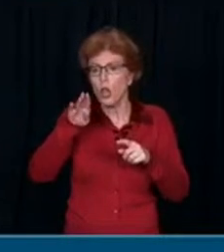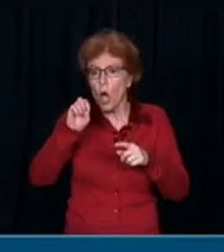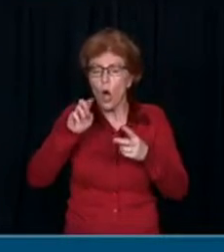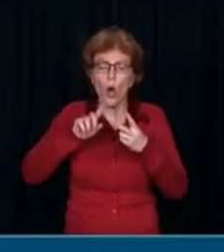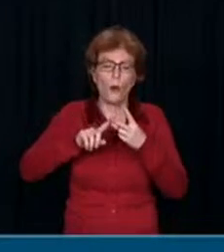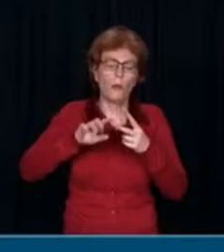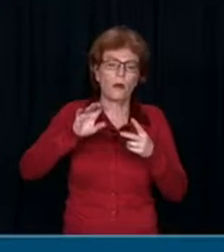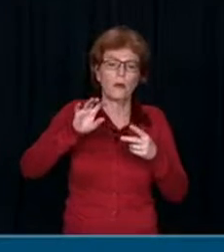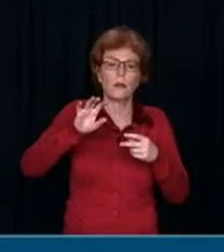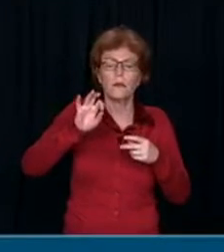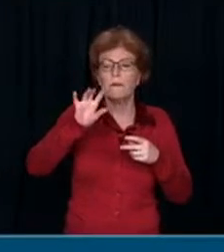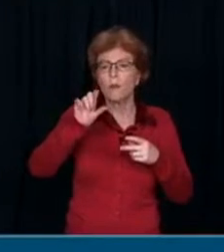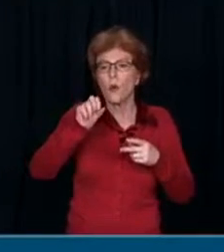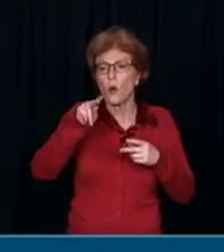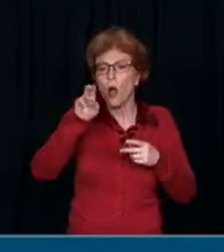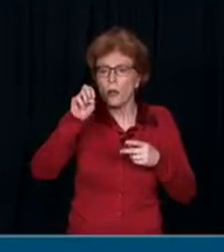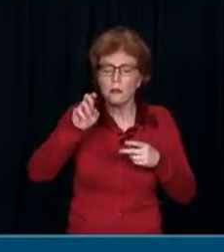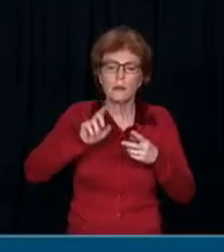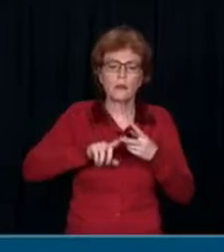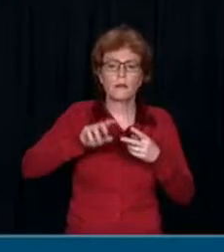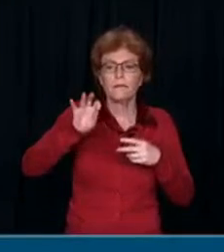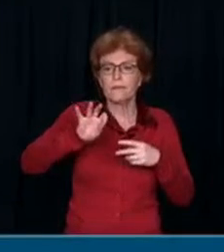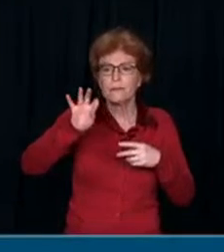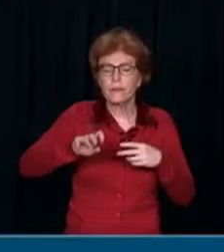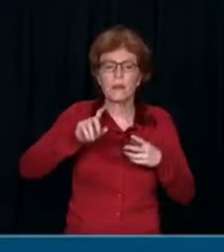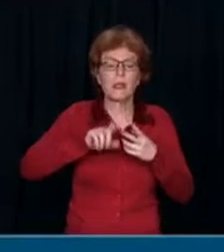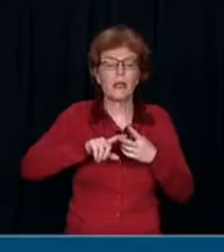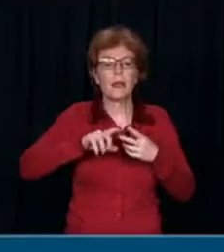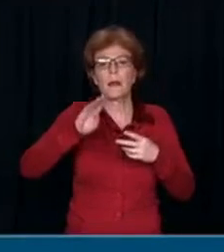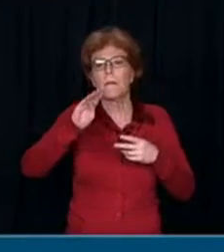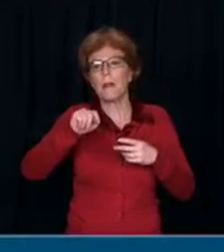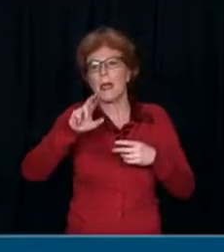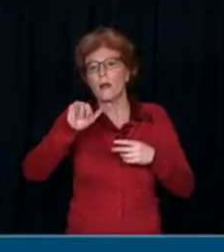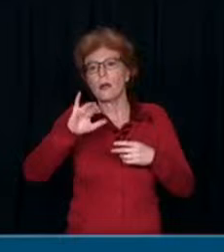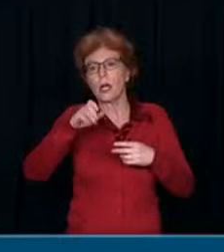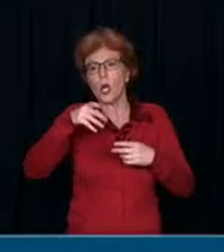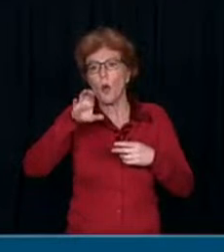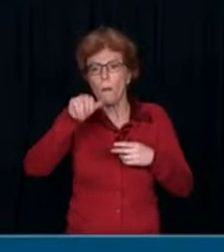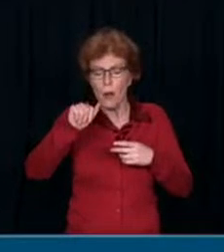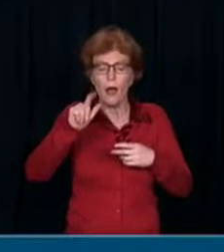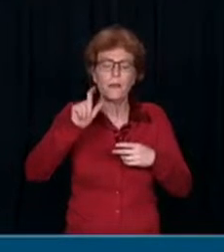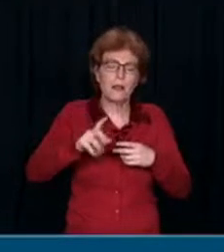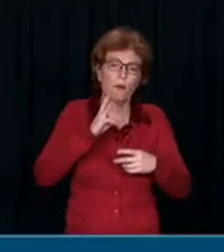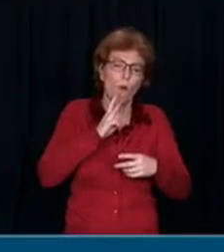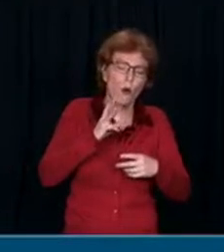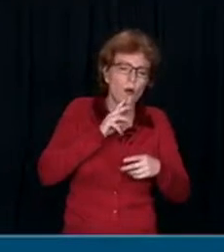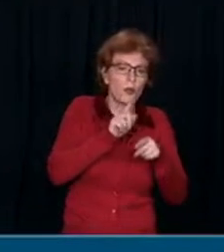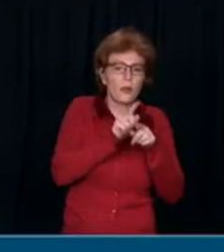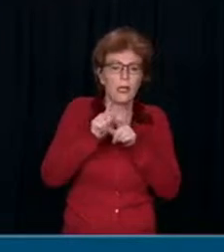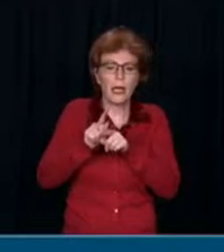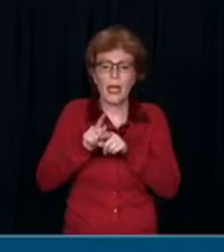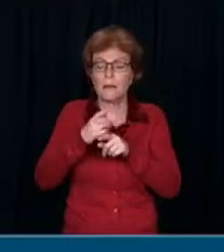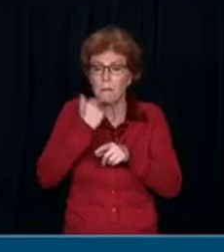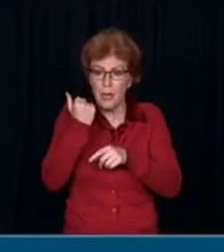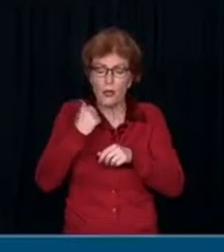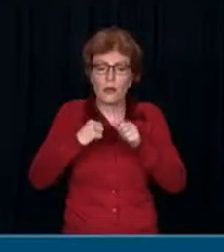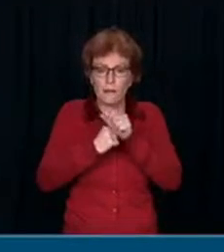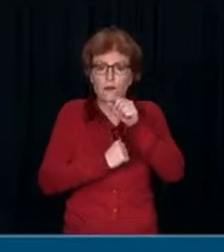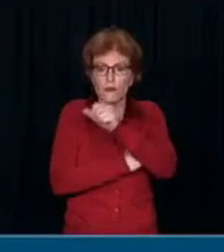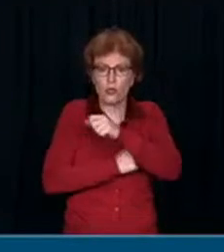and all the way into the city of Maricopa, the need for water and the need for better